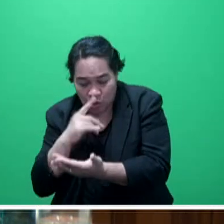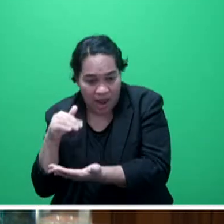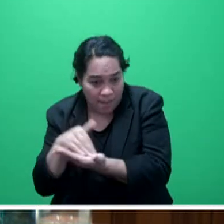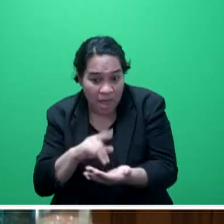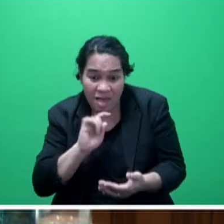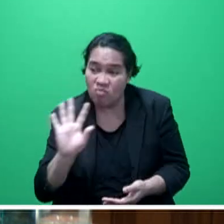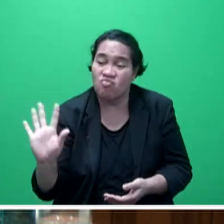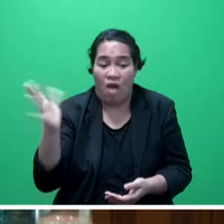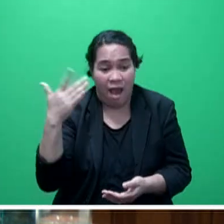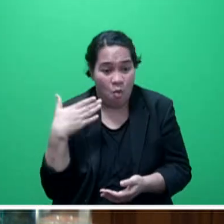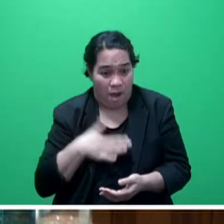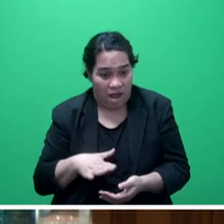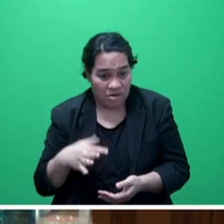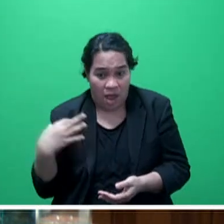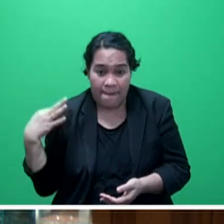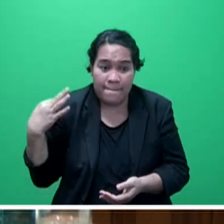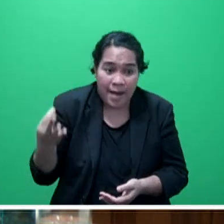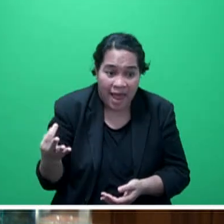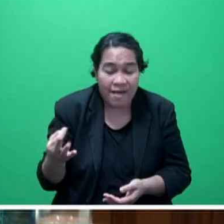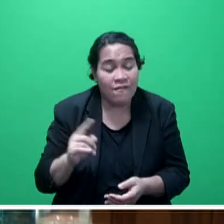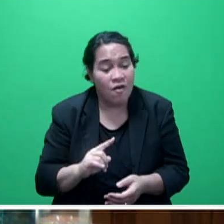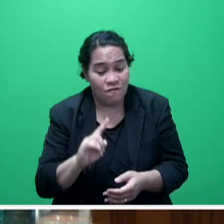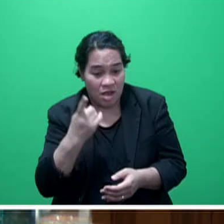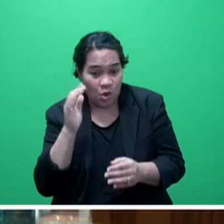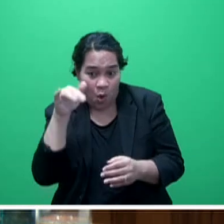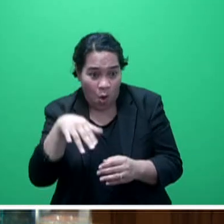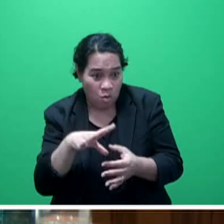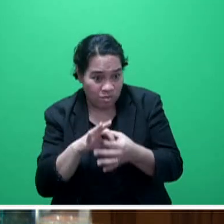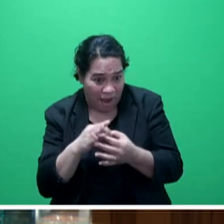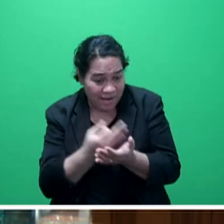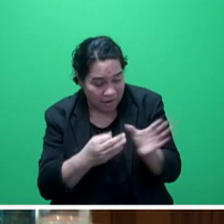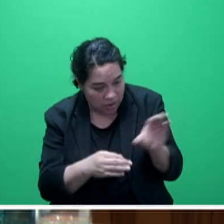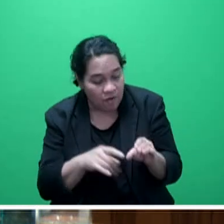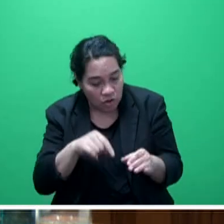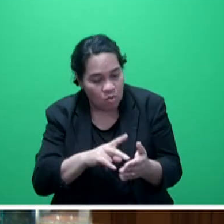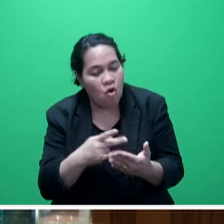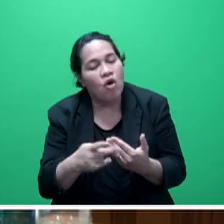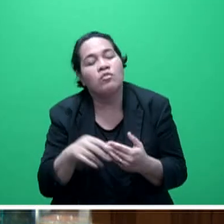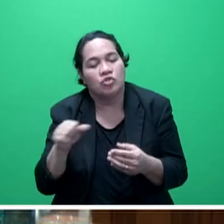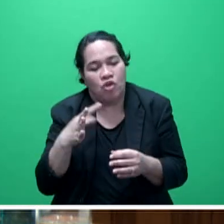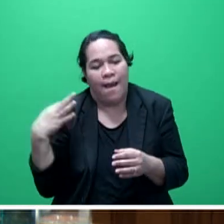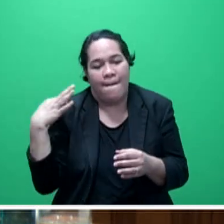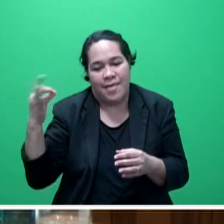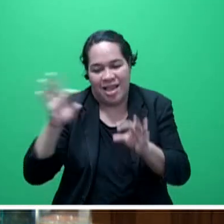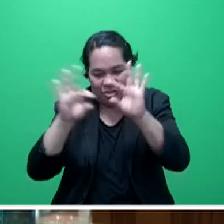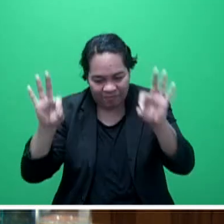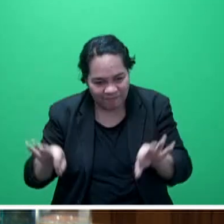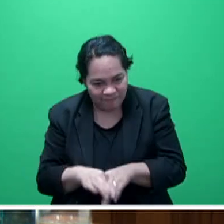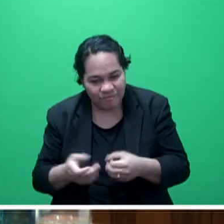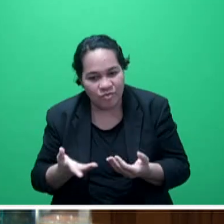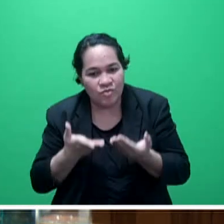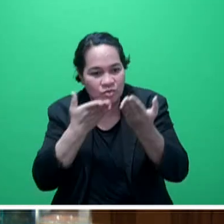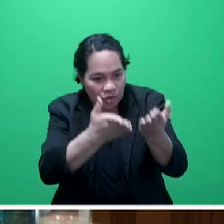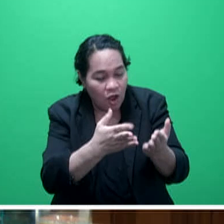apply for a first home grant under this program, they have to put in the application to the financial institution.